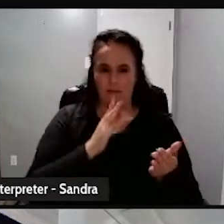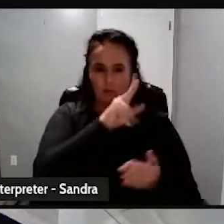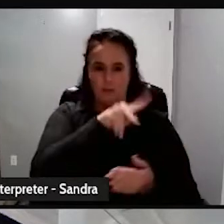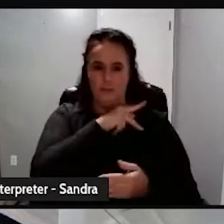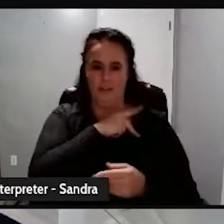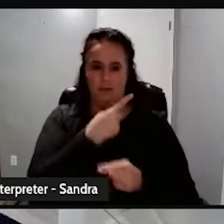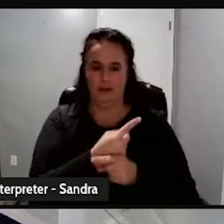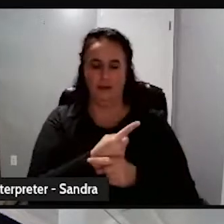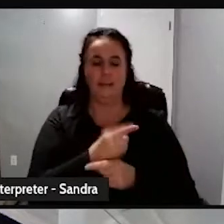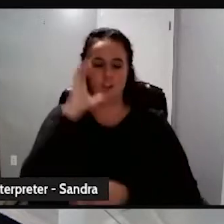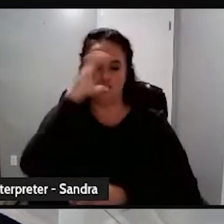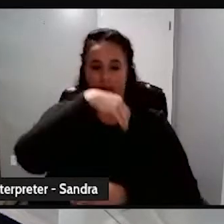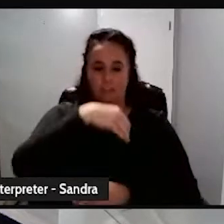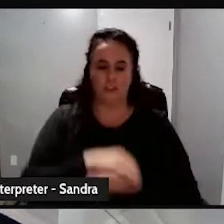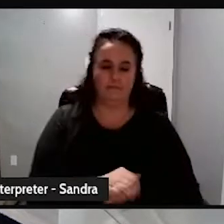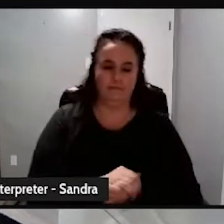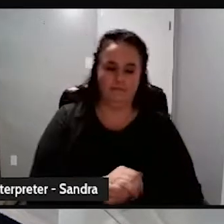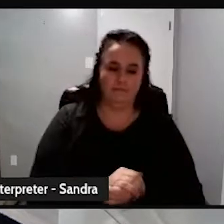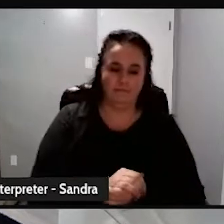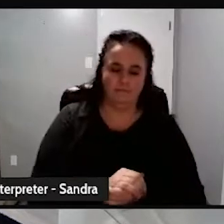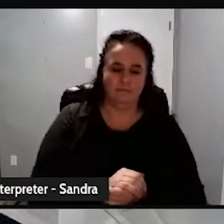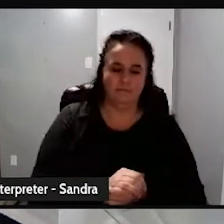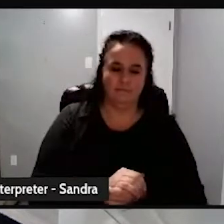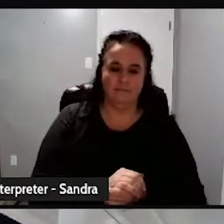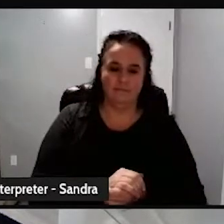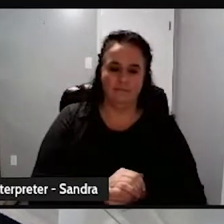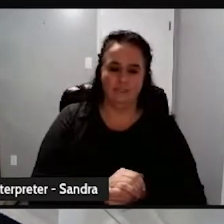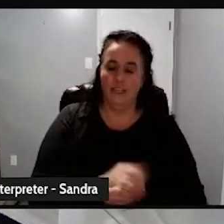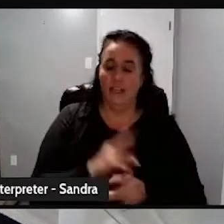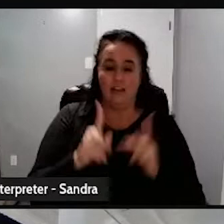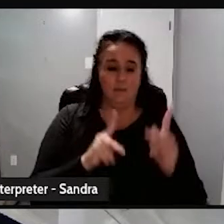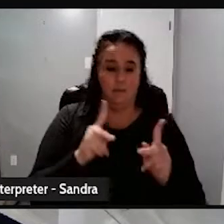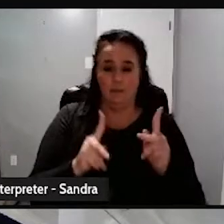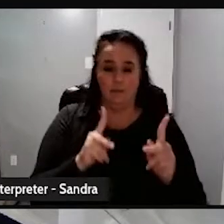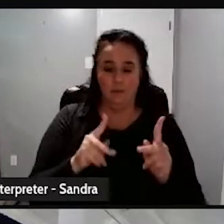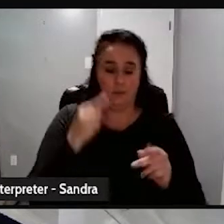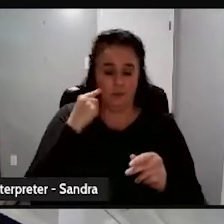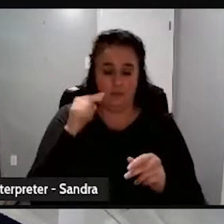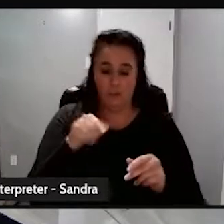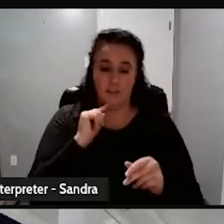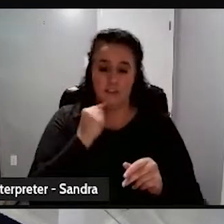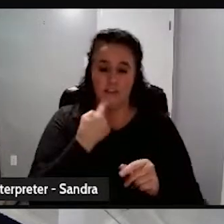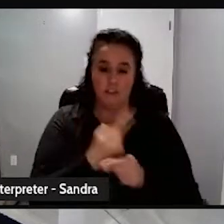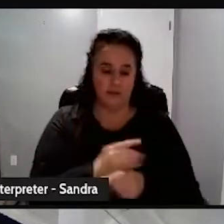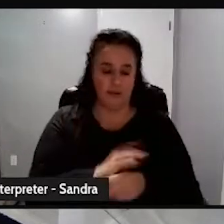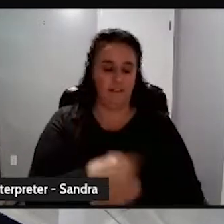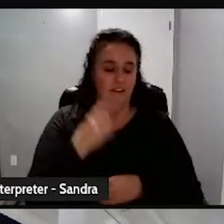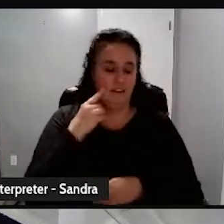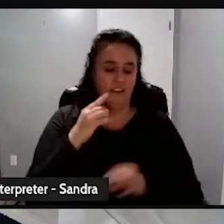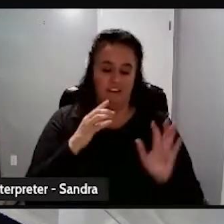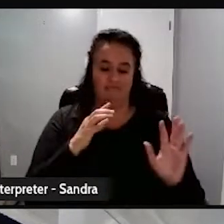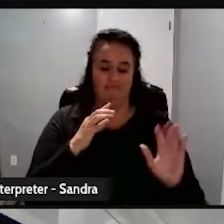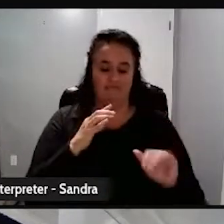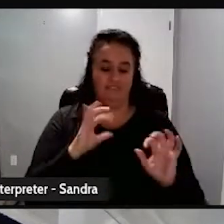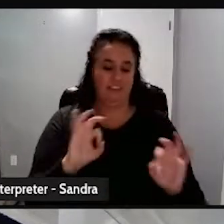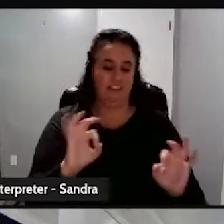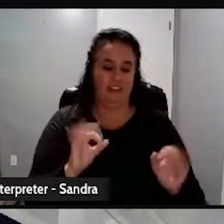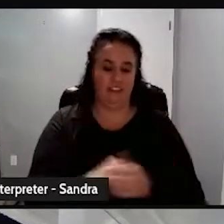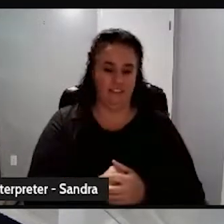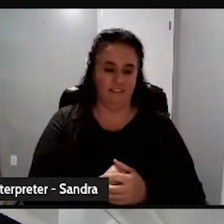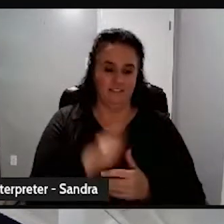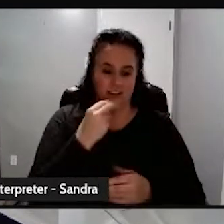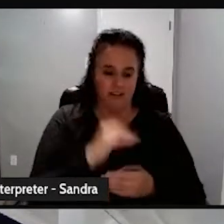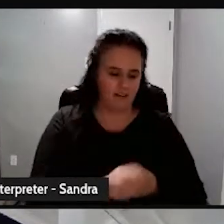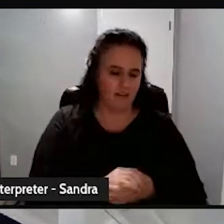if you're just not taken seriously, it's very, very weird. If you have the flu on